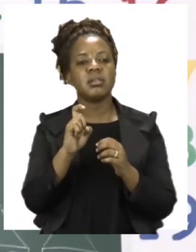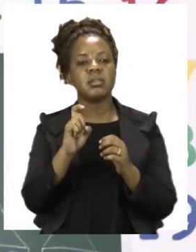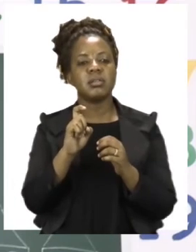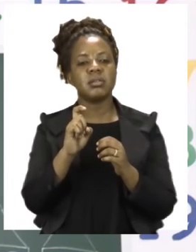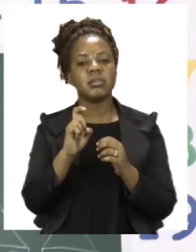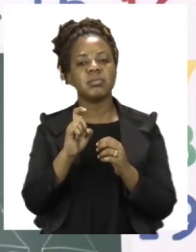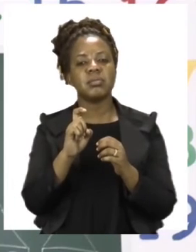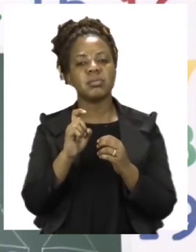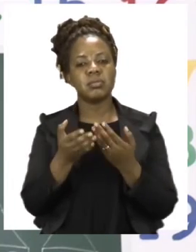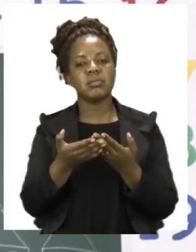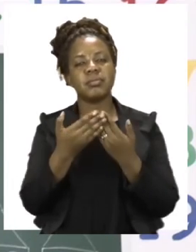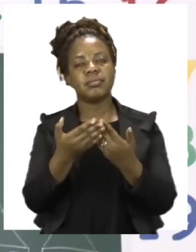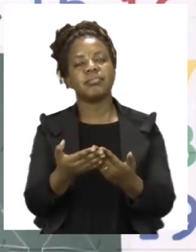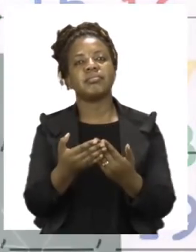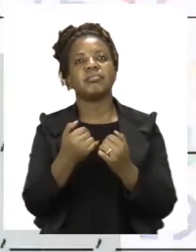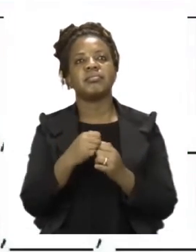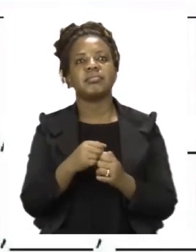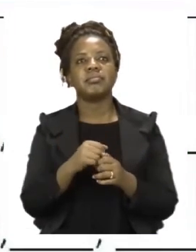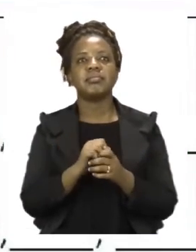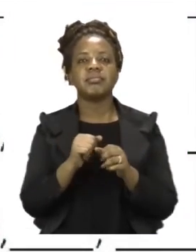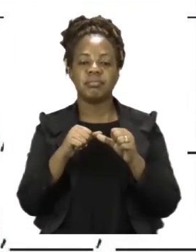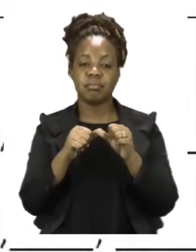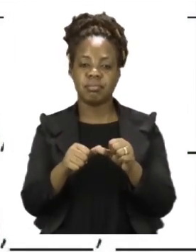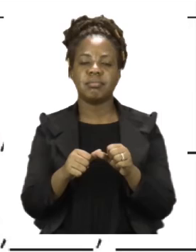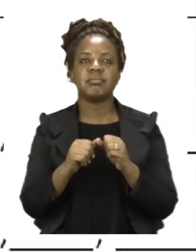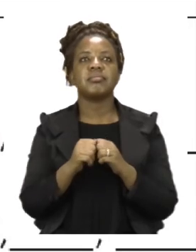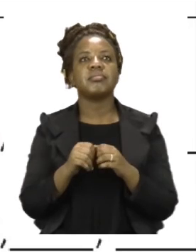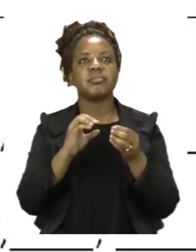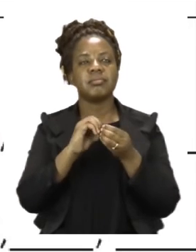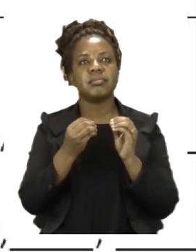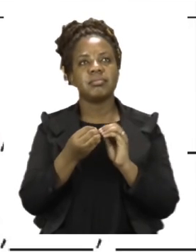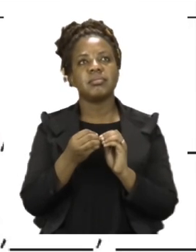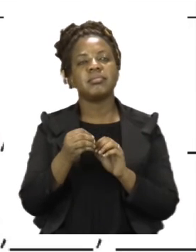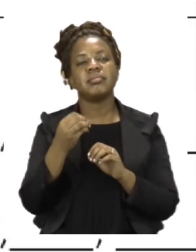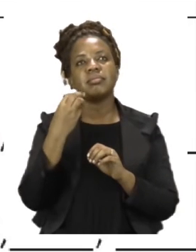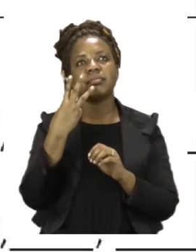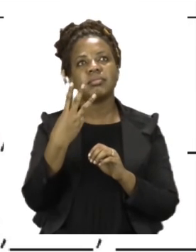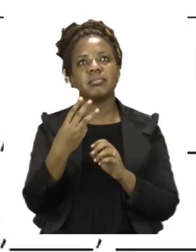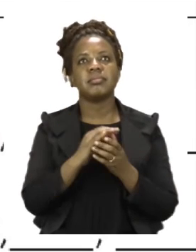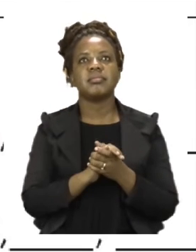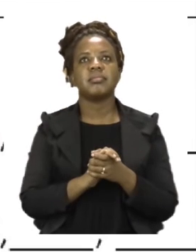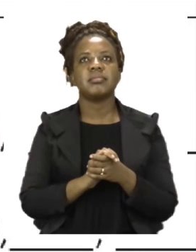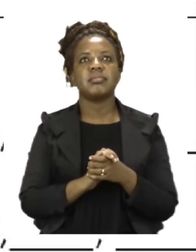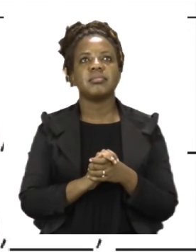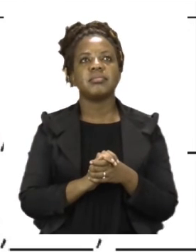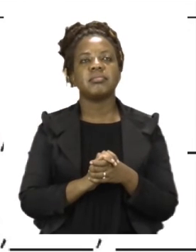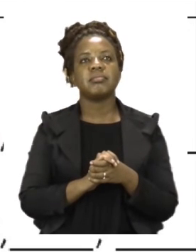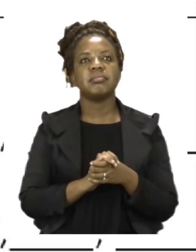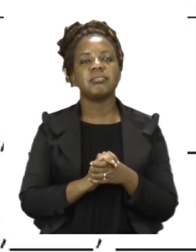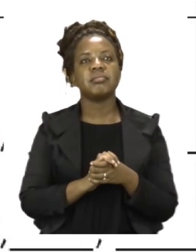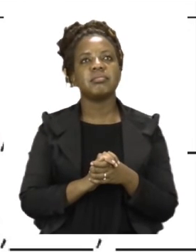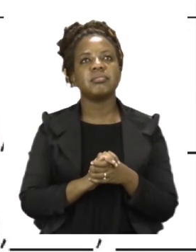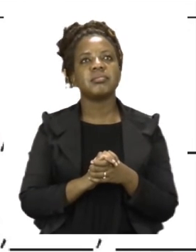done, you can go to number 3. Number 3 is asking you to write the next 2 numbers